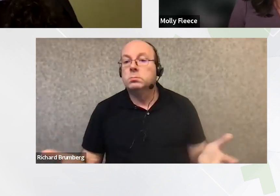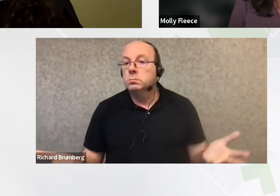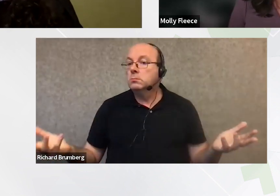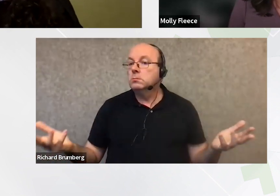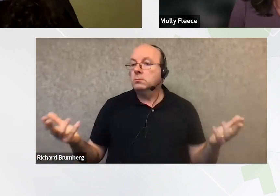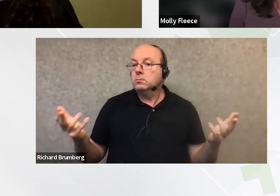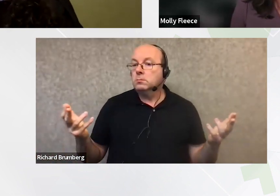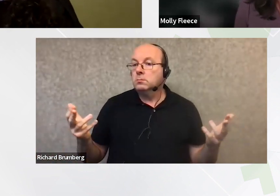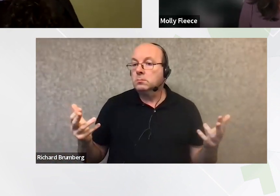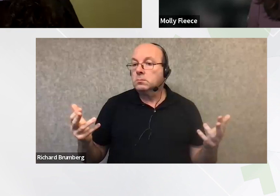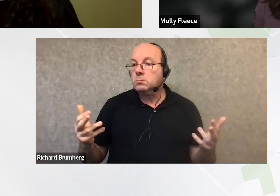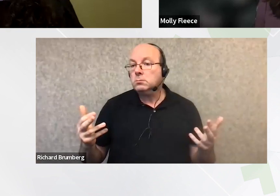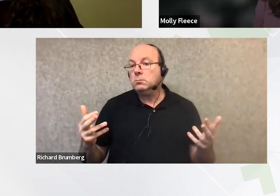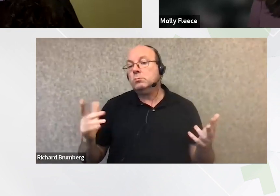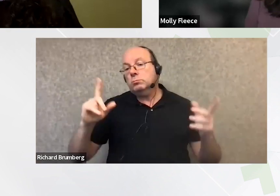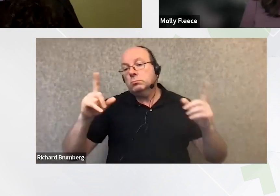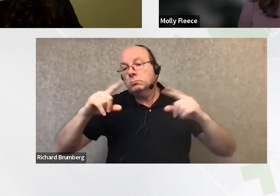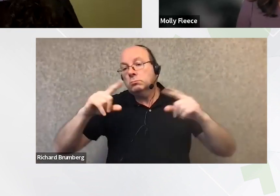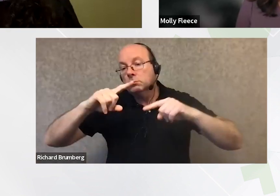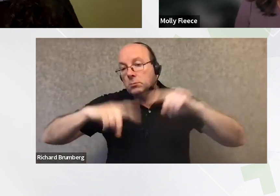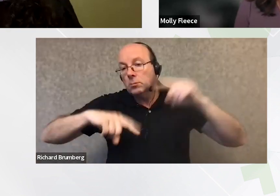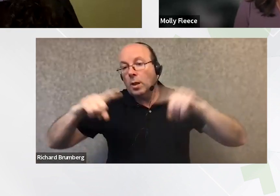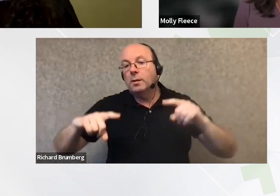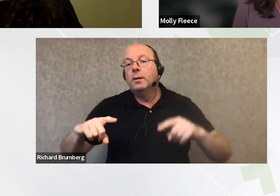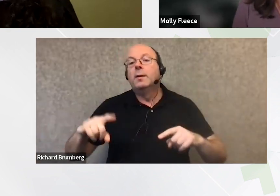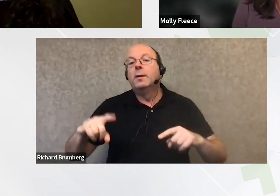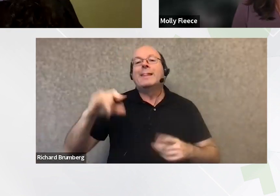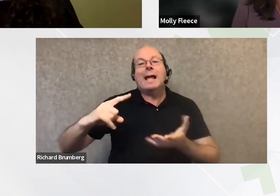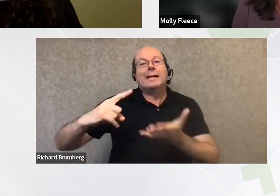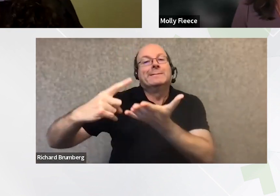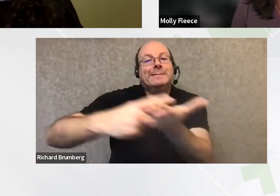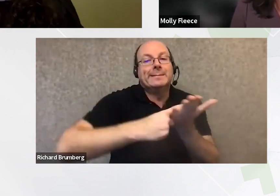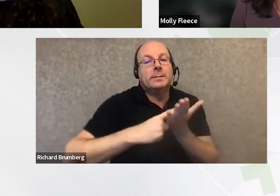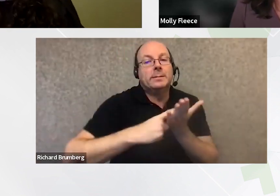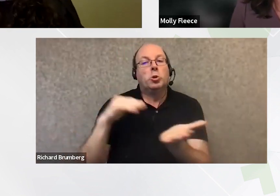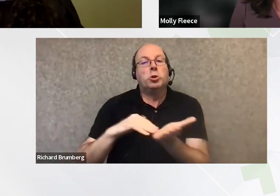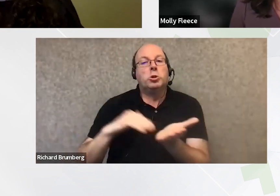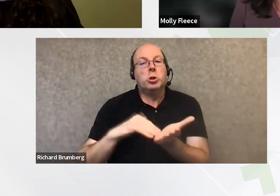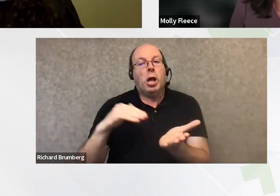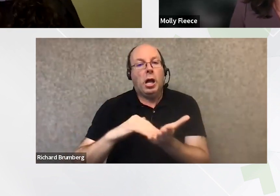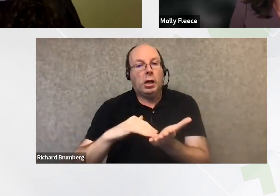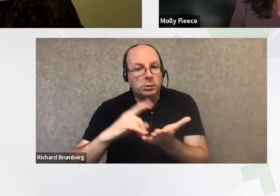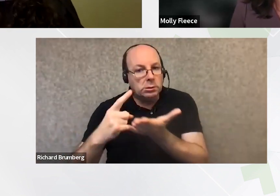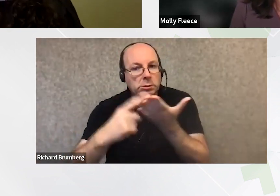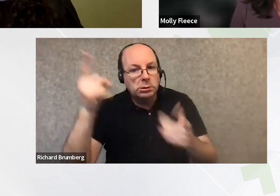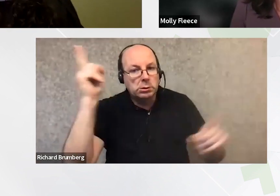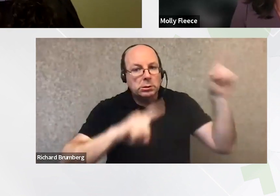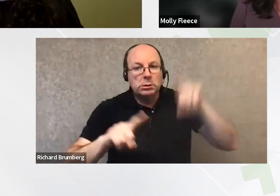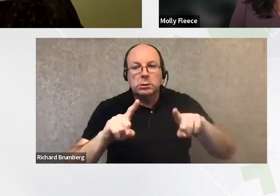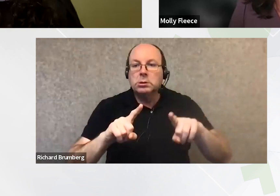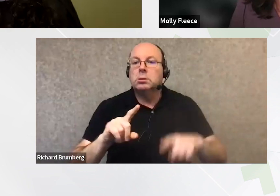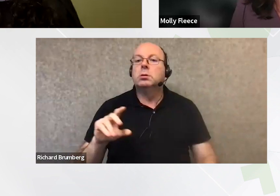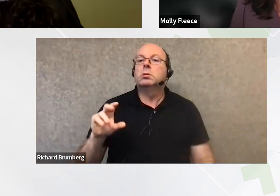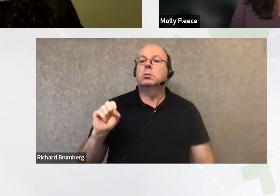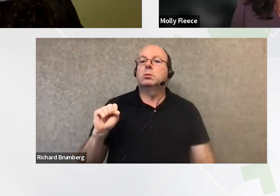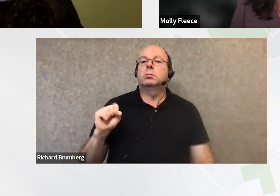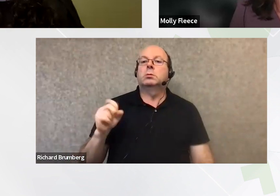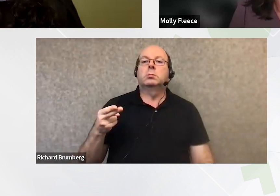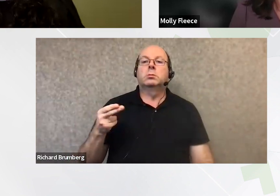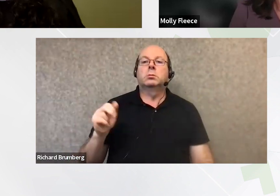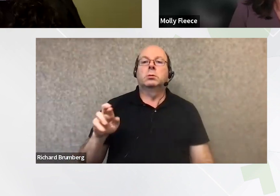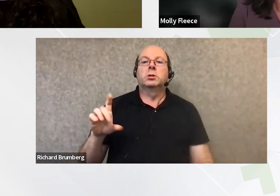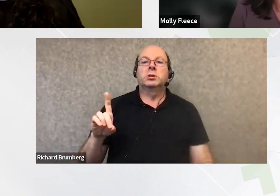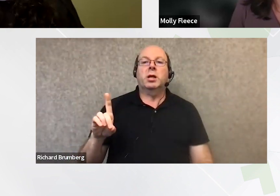it depends. And I think that's where that shared decision making comes into play. It's a relatively new